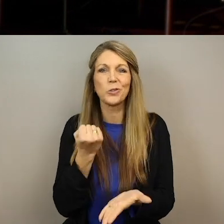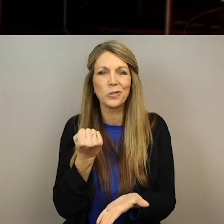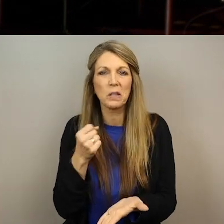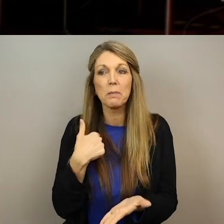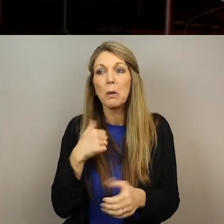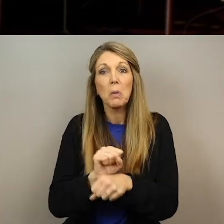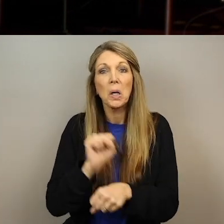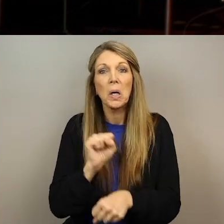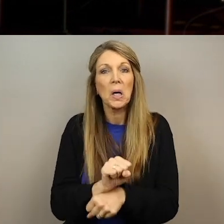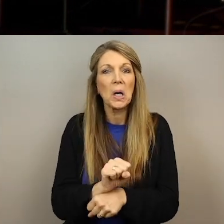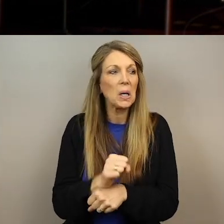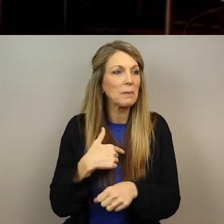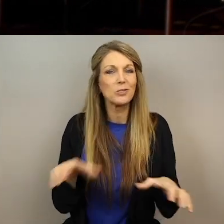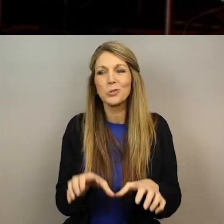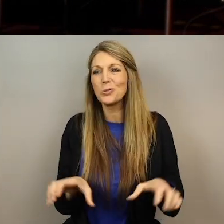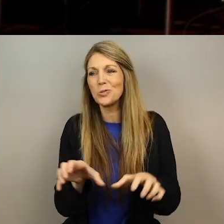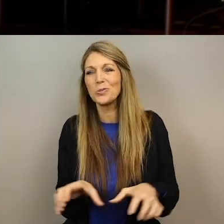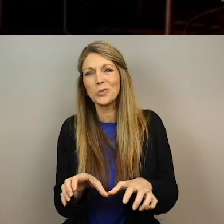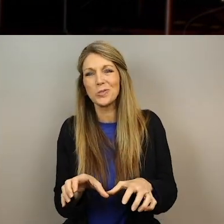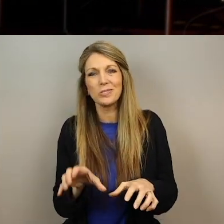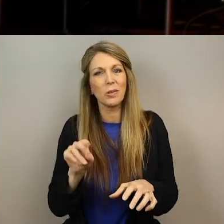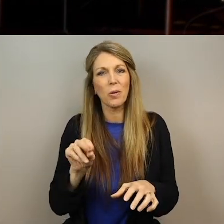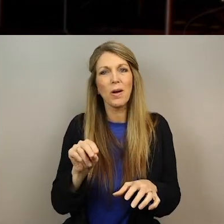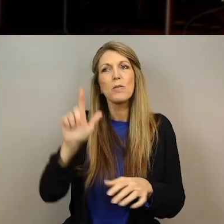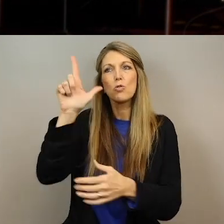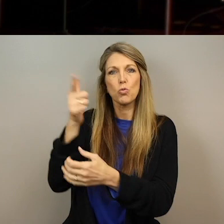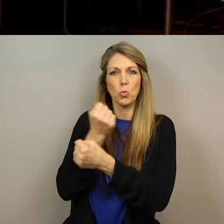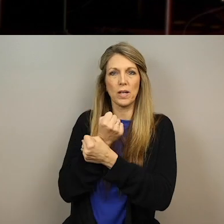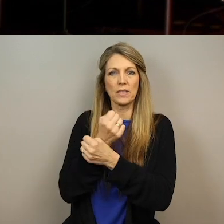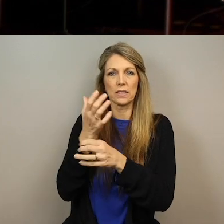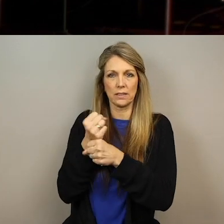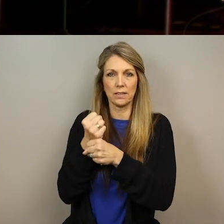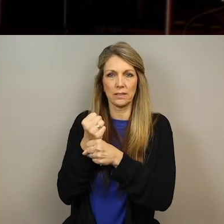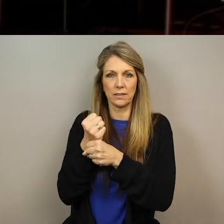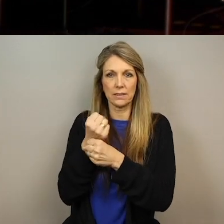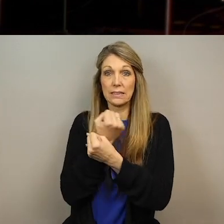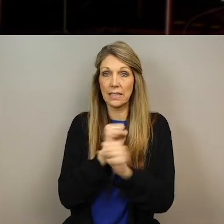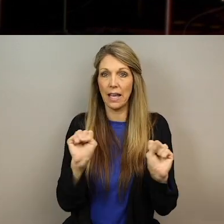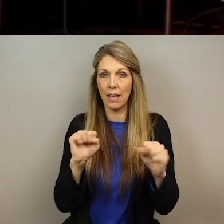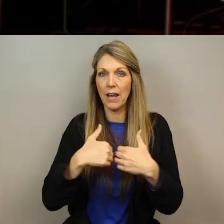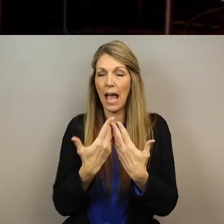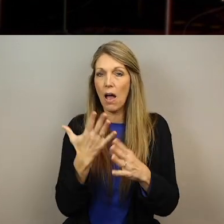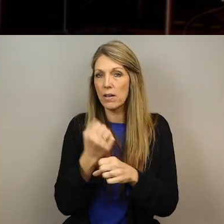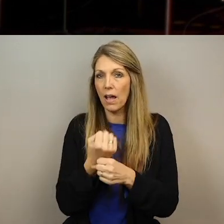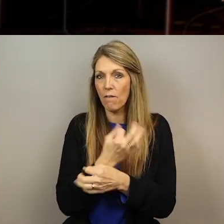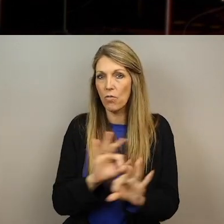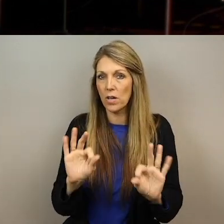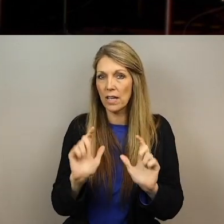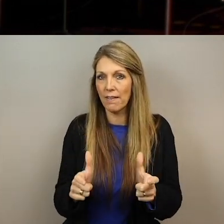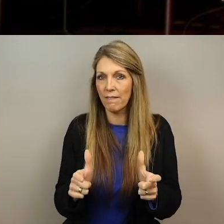didn't earn it. There's nothing you could do to achieve it. But it's by grace that you have been saved. How do you receive that free gift of